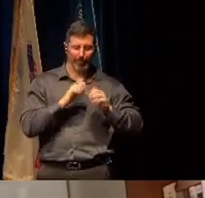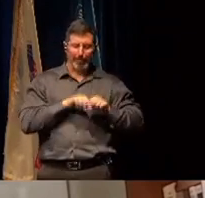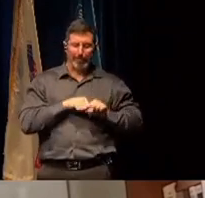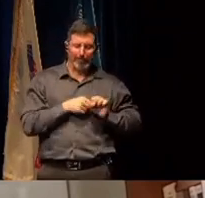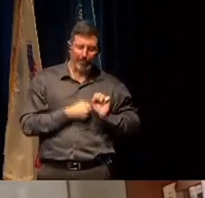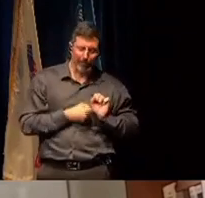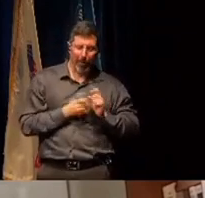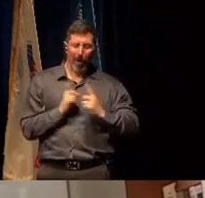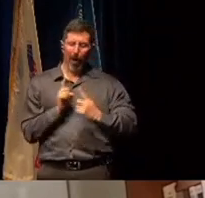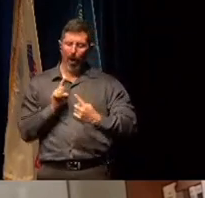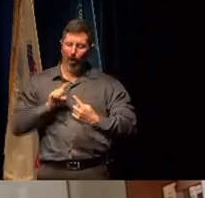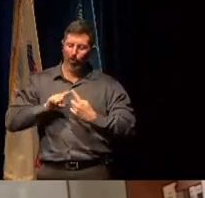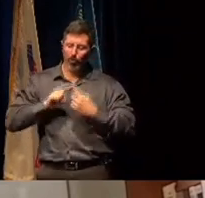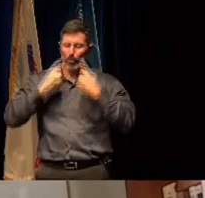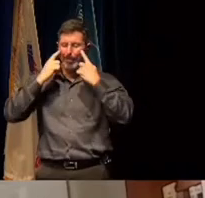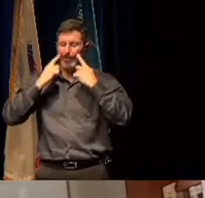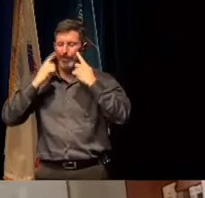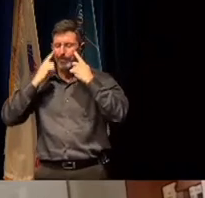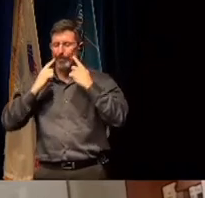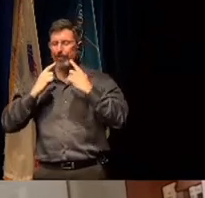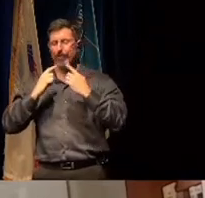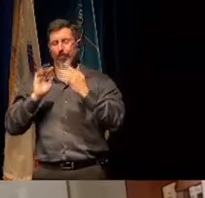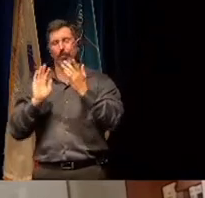into tears of praise and thankfulness."